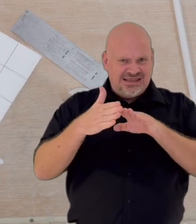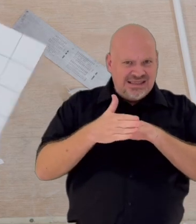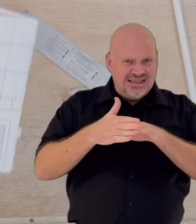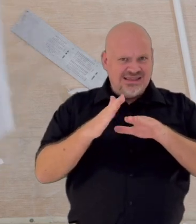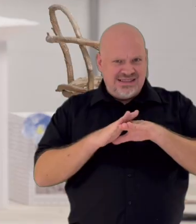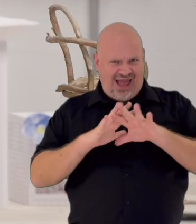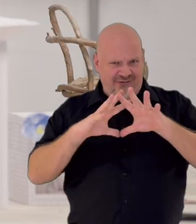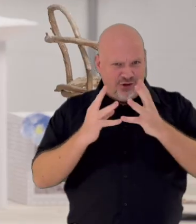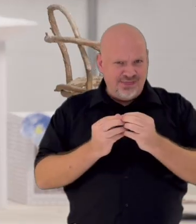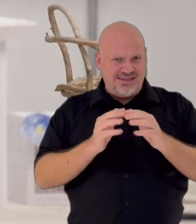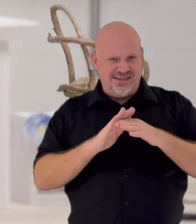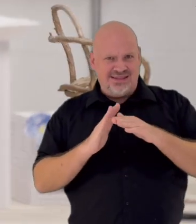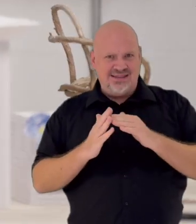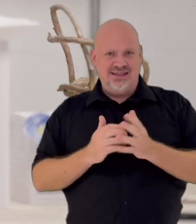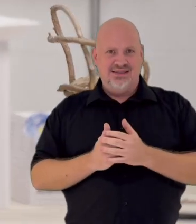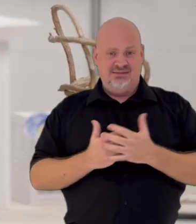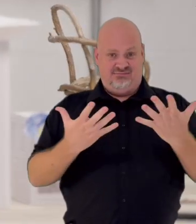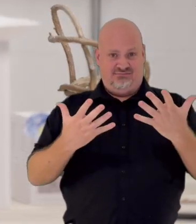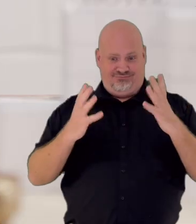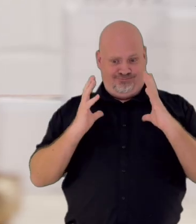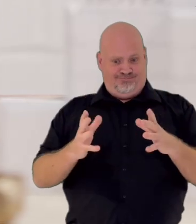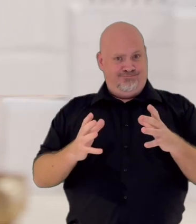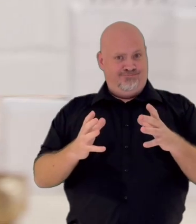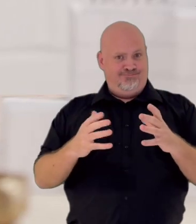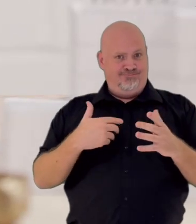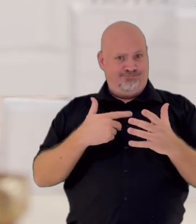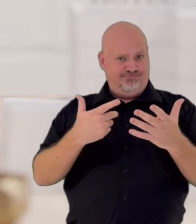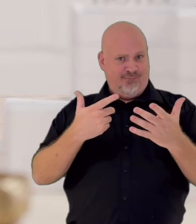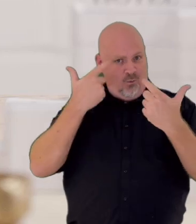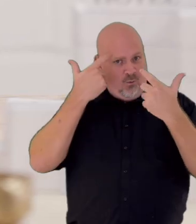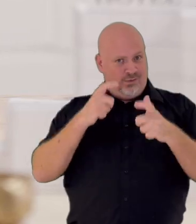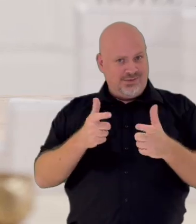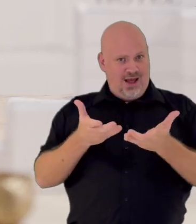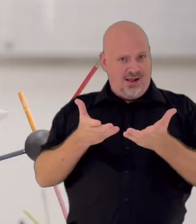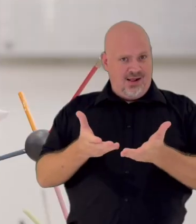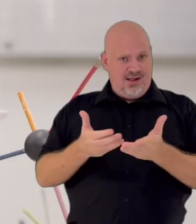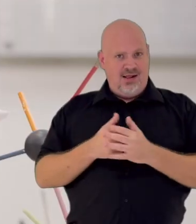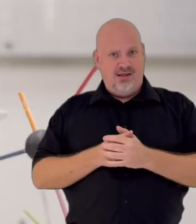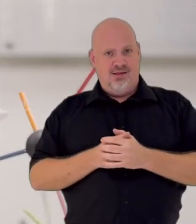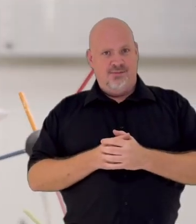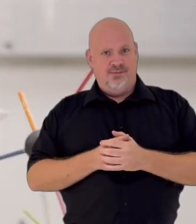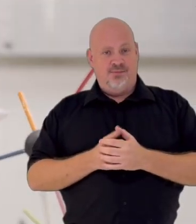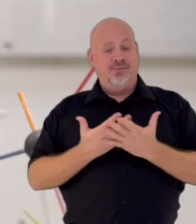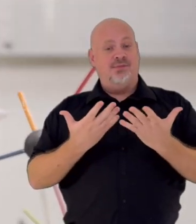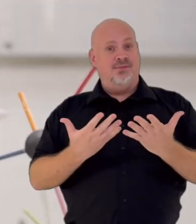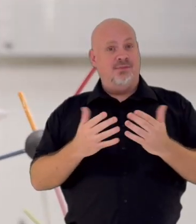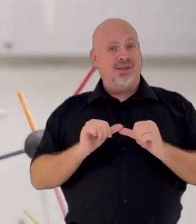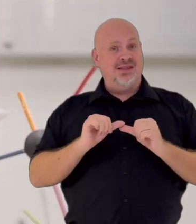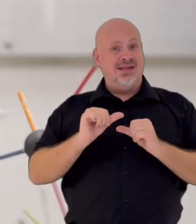And then we have the main body of our hotel. And then next we're going to build the reception